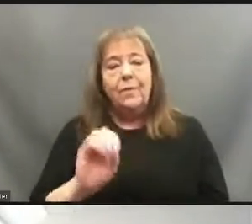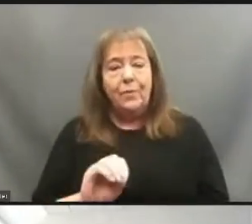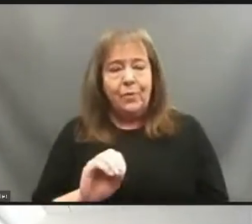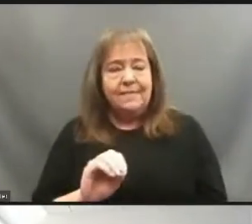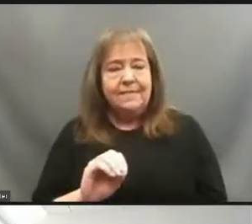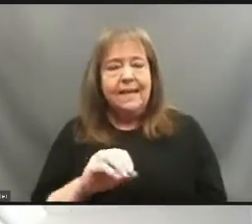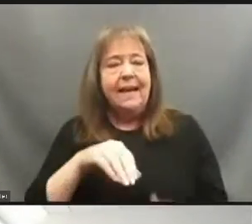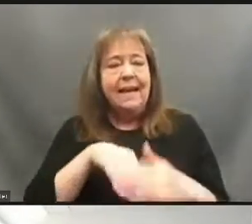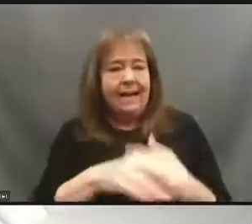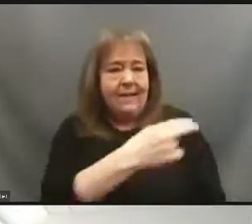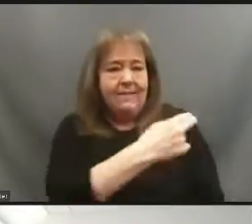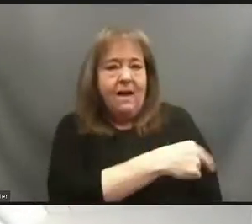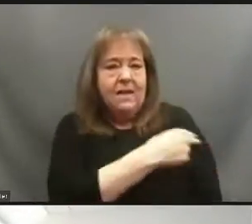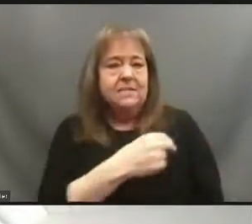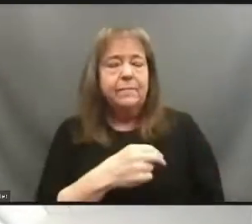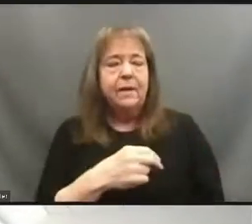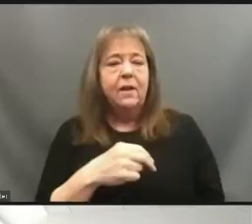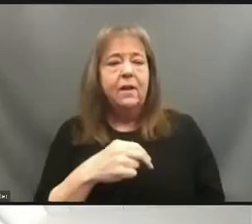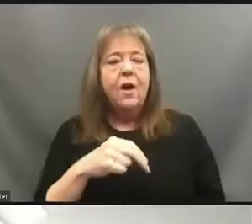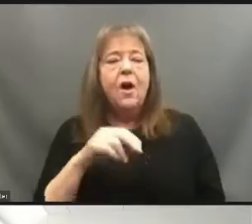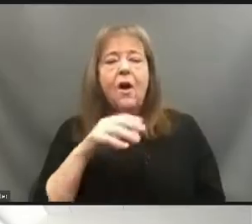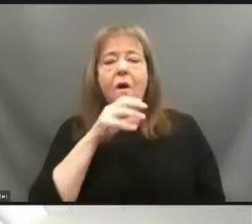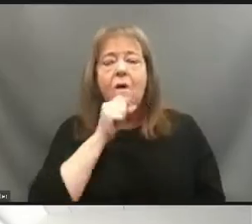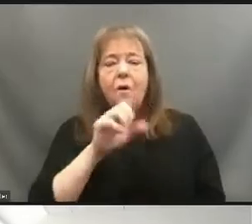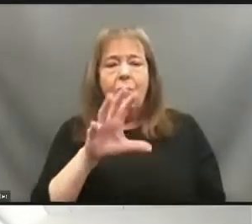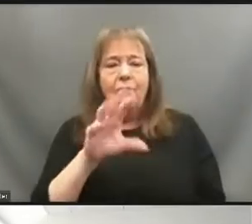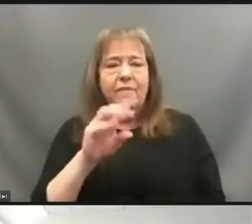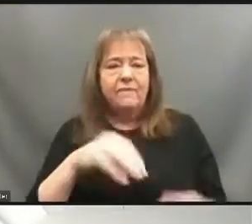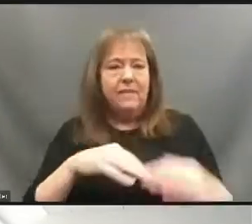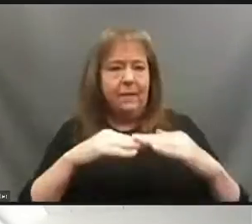are less than age 50. That's a little bit lower